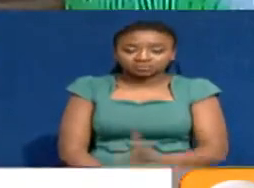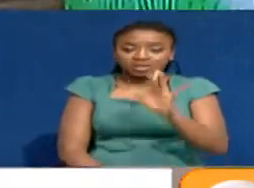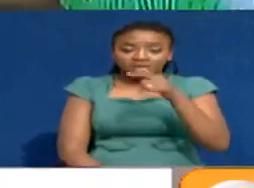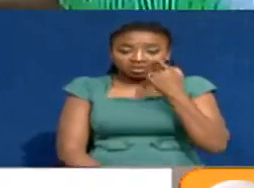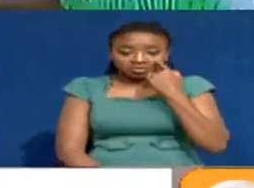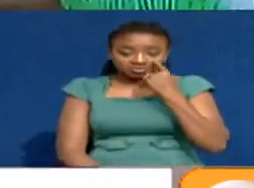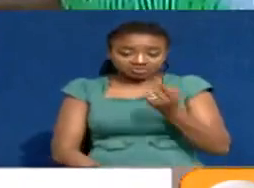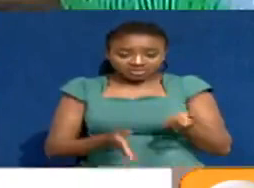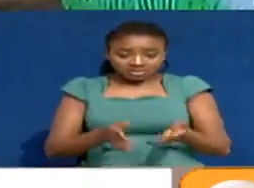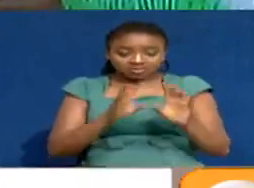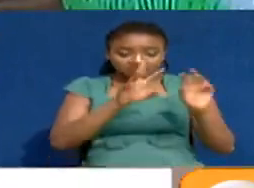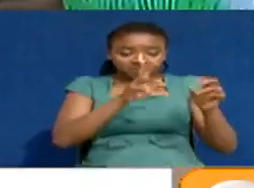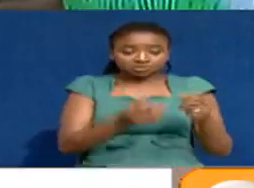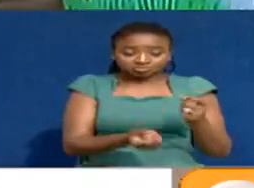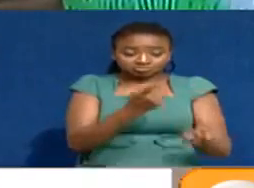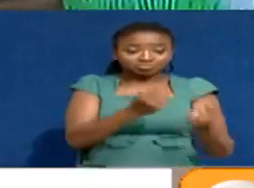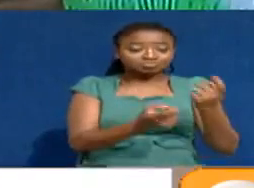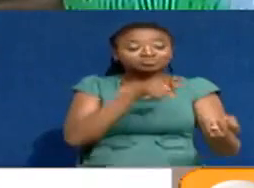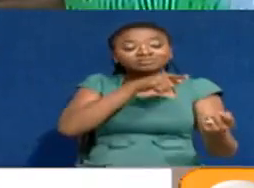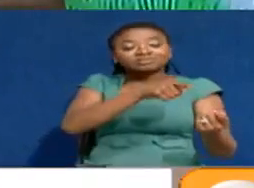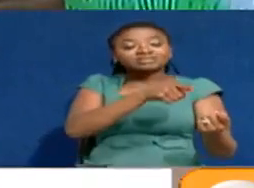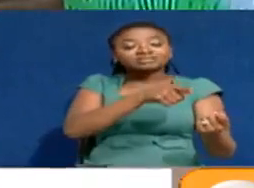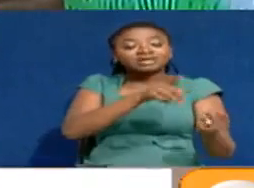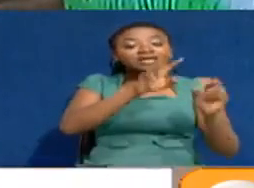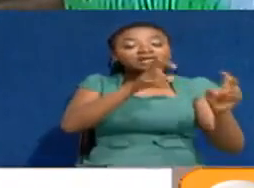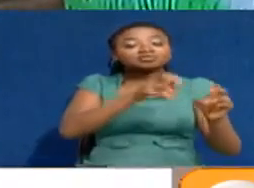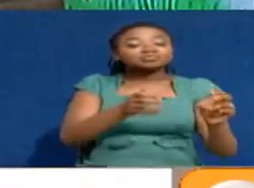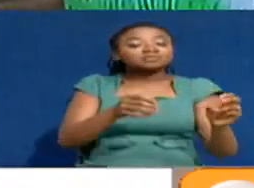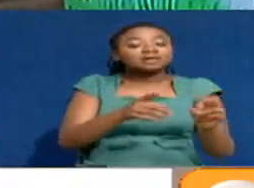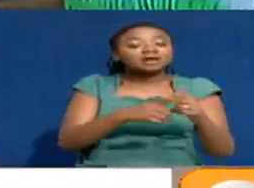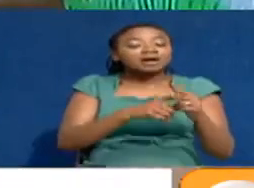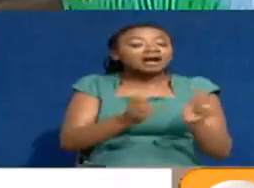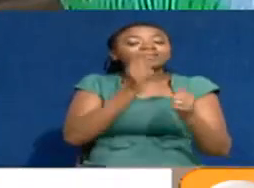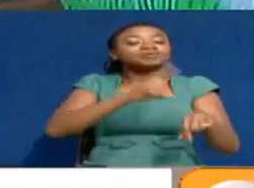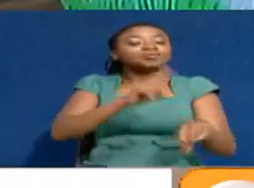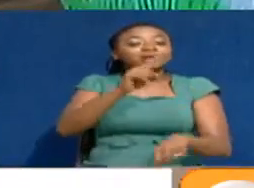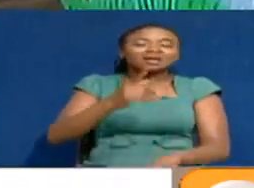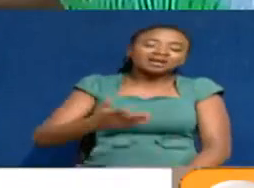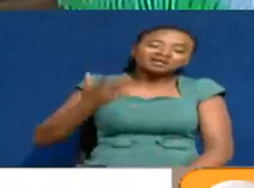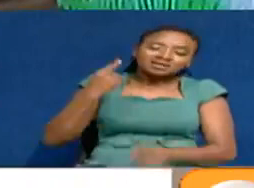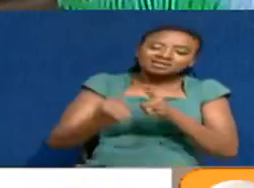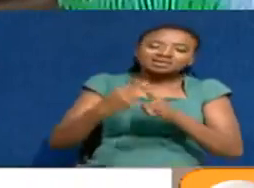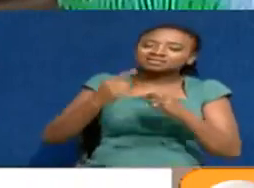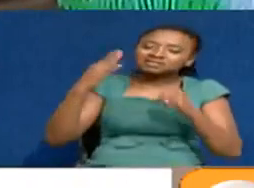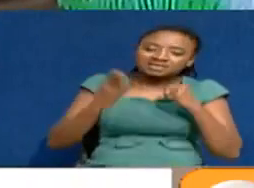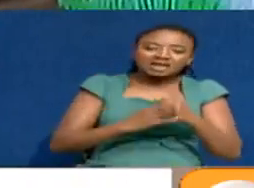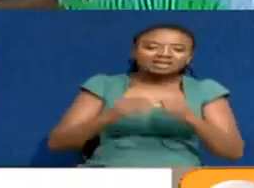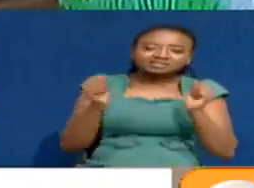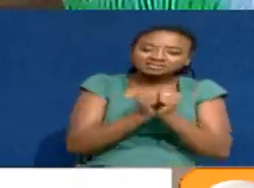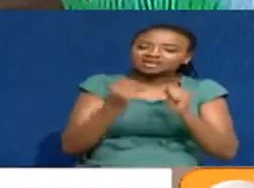raised happened long before I became a member of parliament. 10 years ago, 9 years ago, 8 years